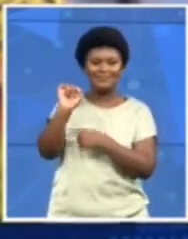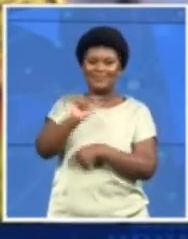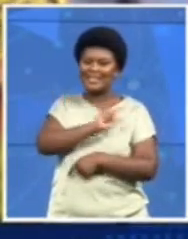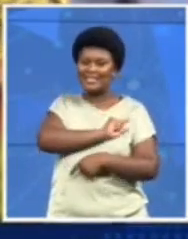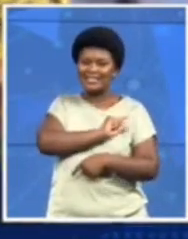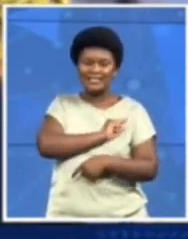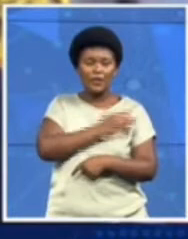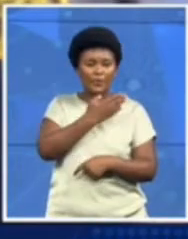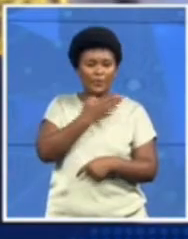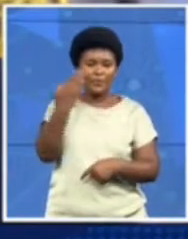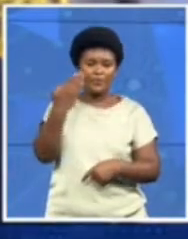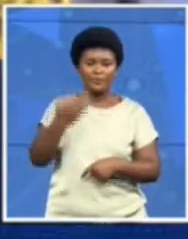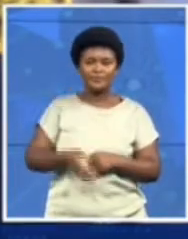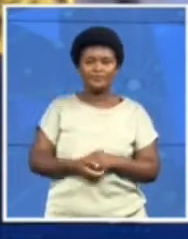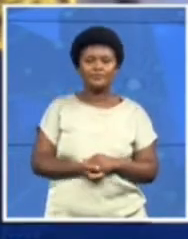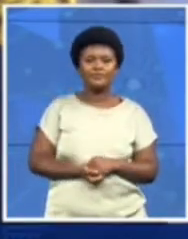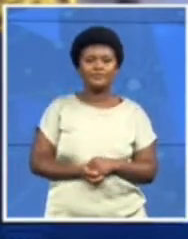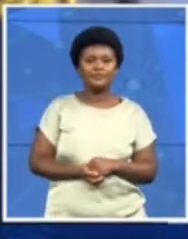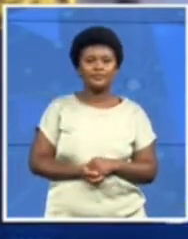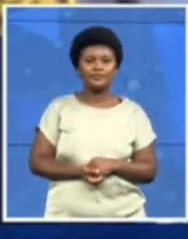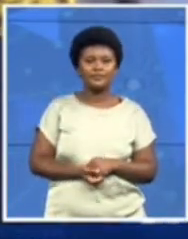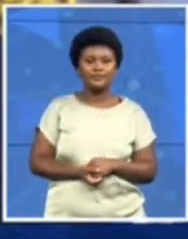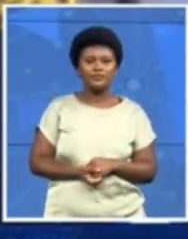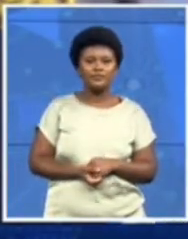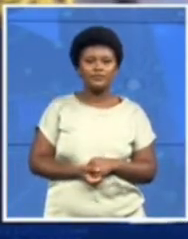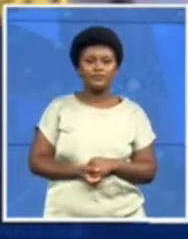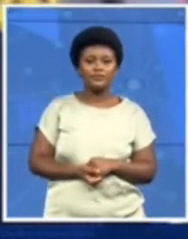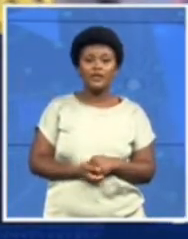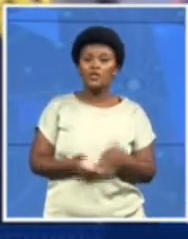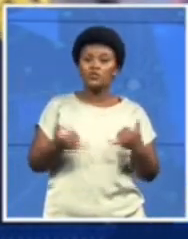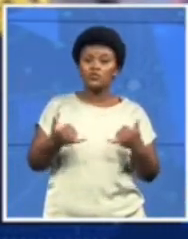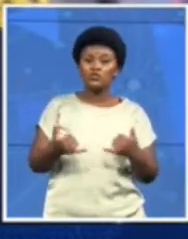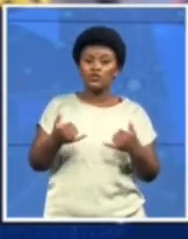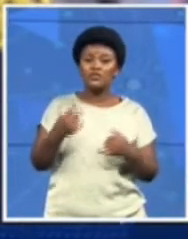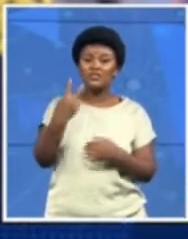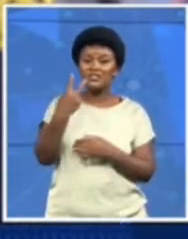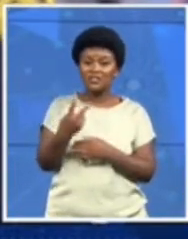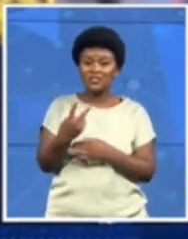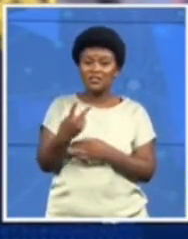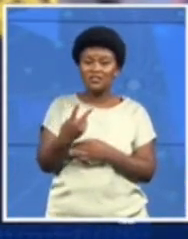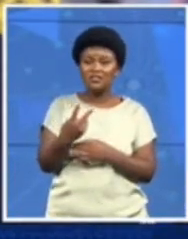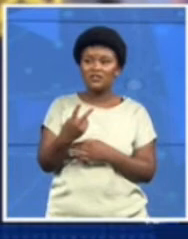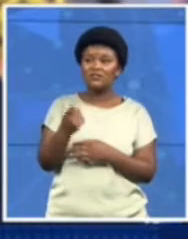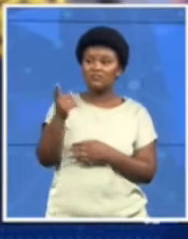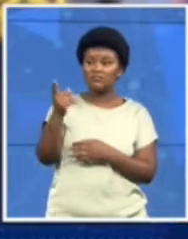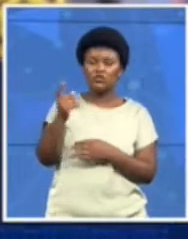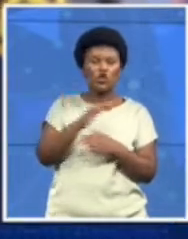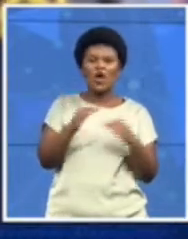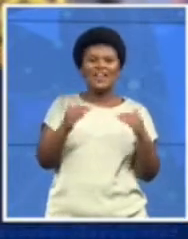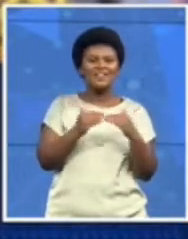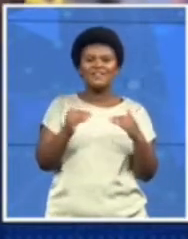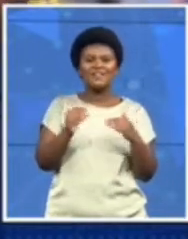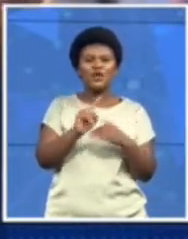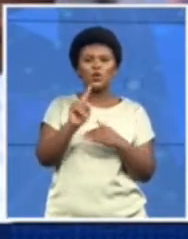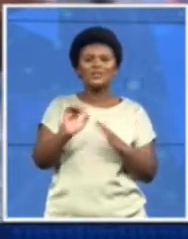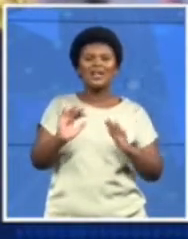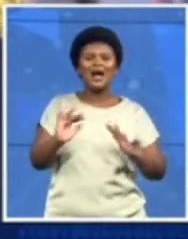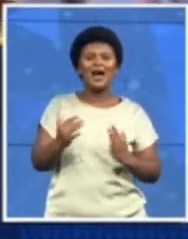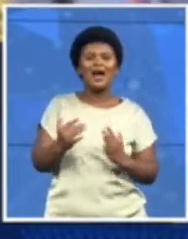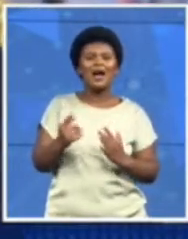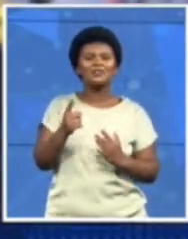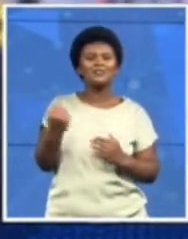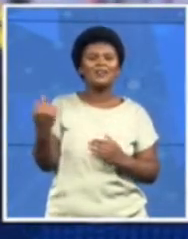If now today you see him in a dock, surely it won't be a fair question to ask, how did he come to a dock if he is not the person